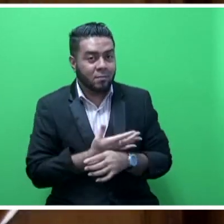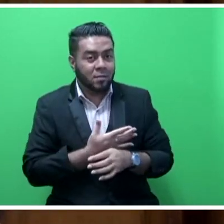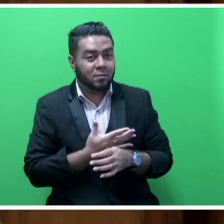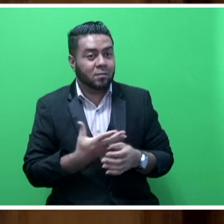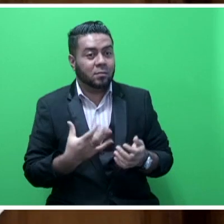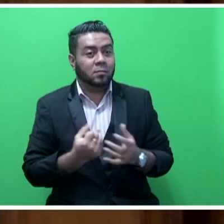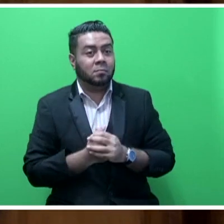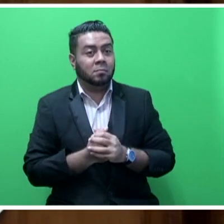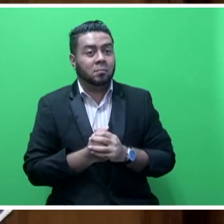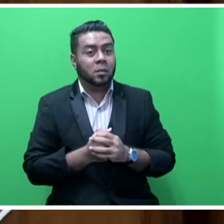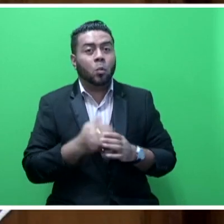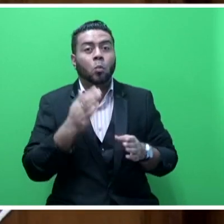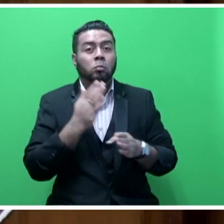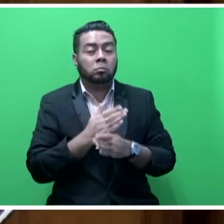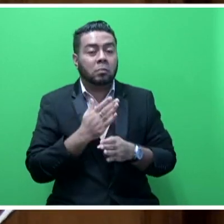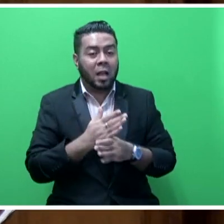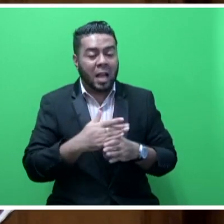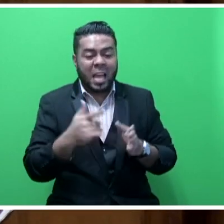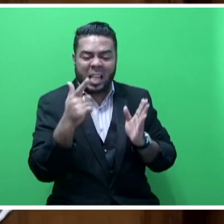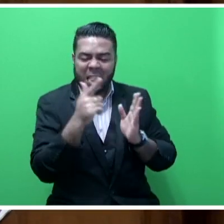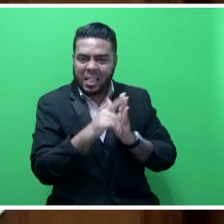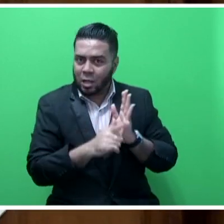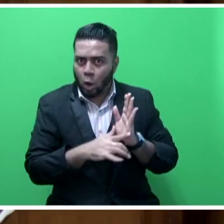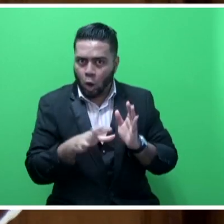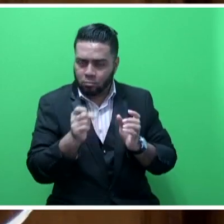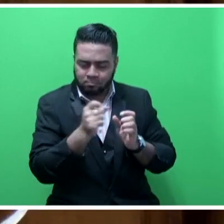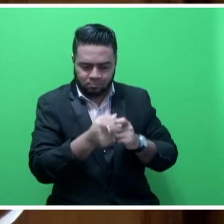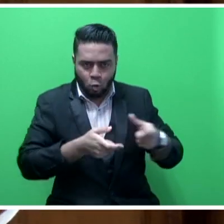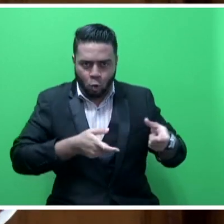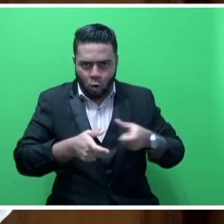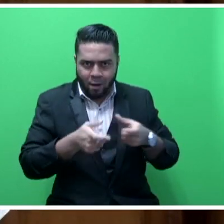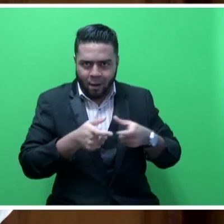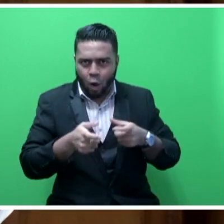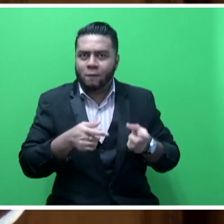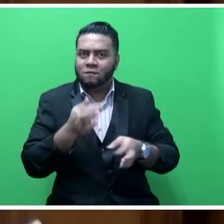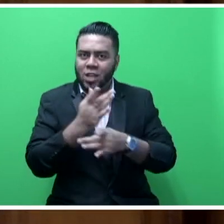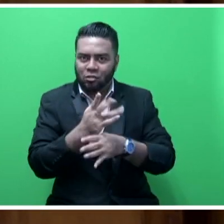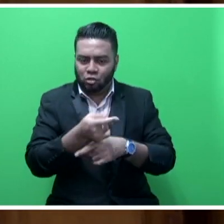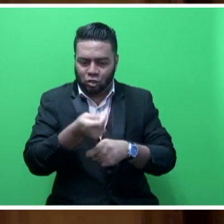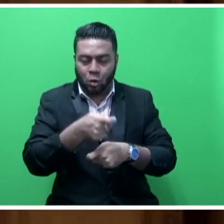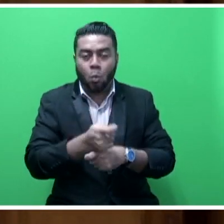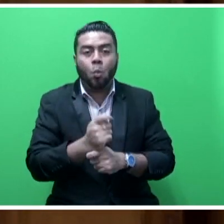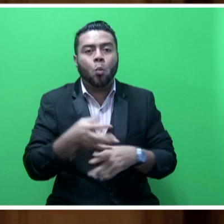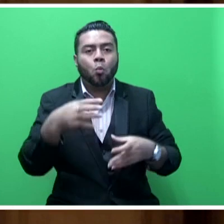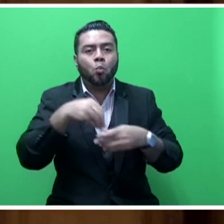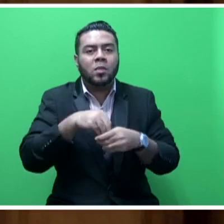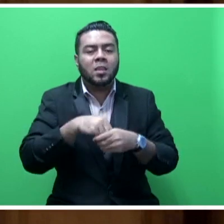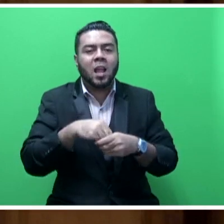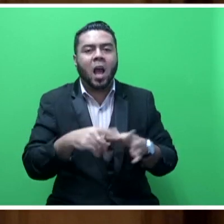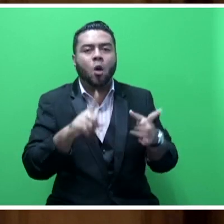combat illegal, unreported and unregulated fishing within our EEZ.